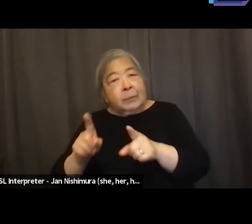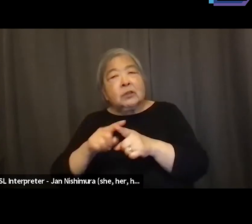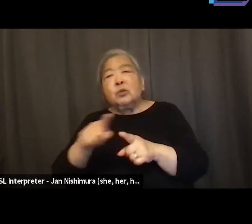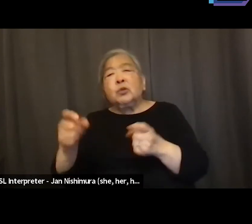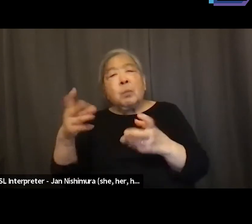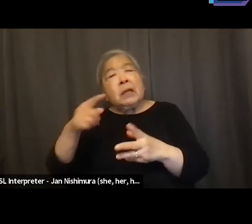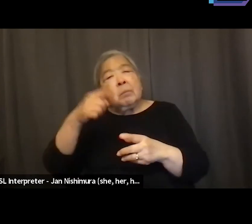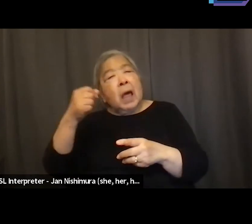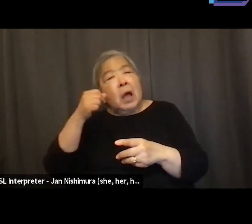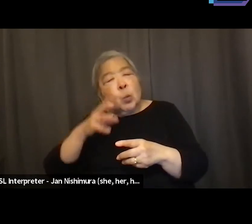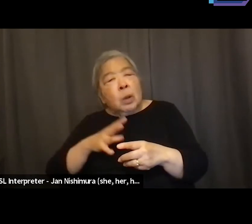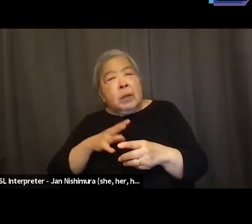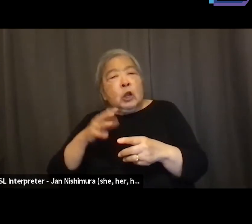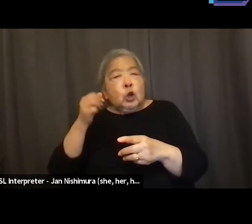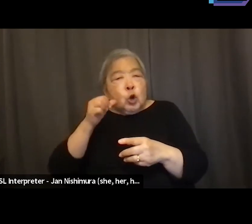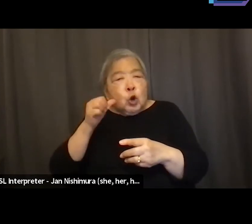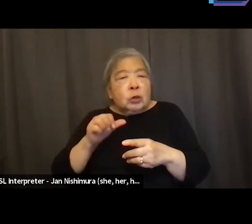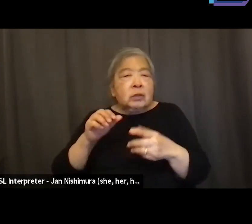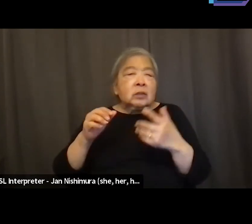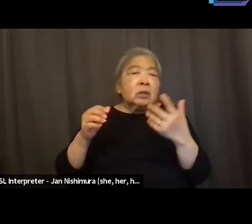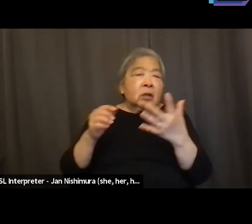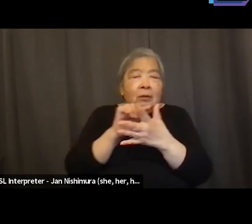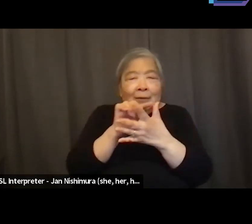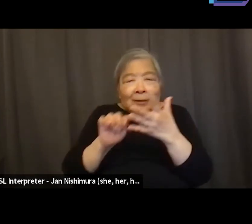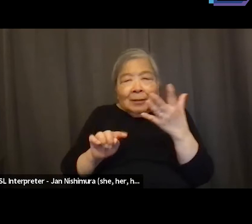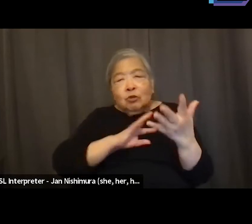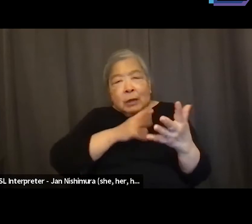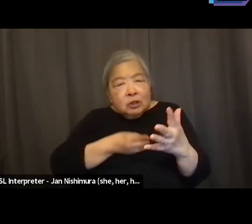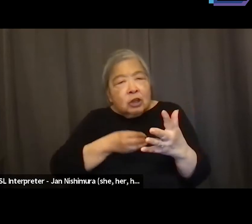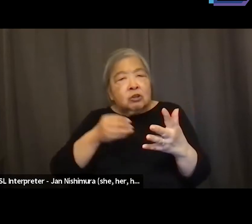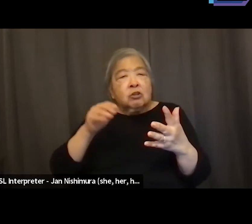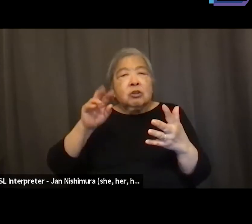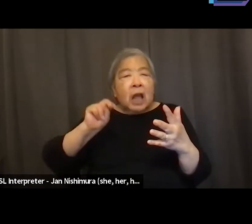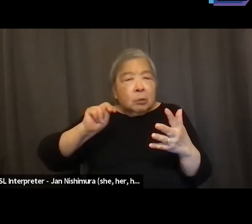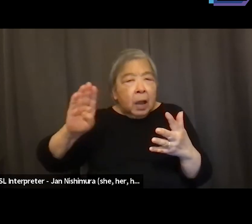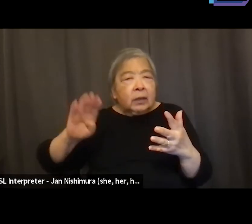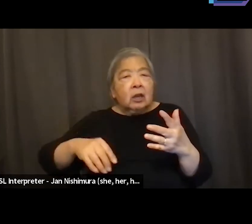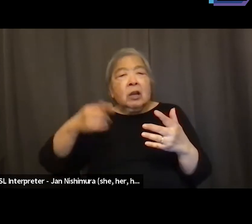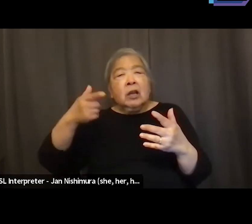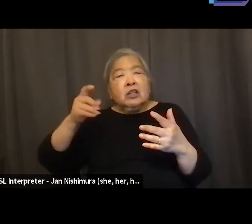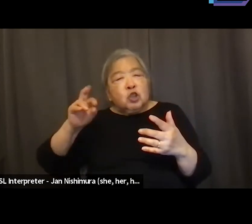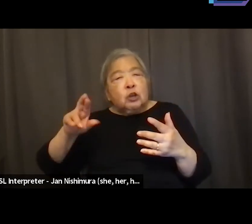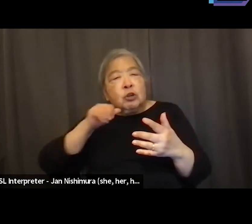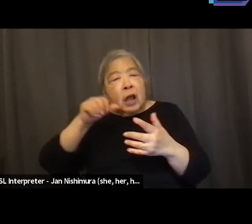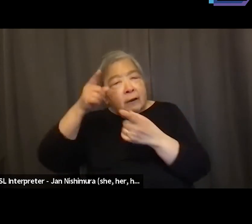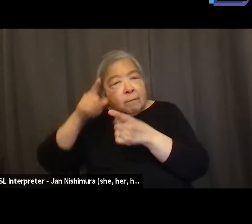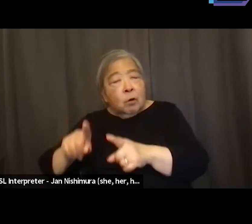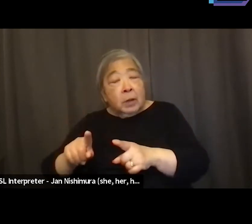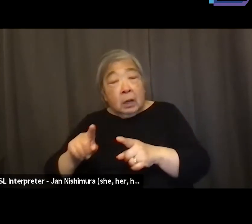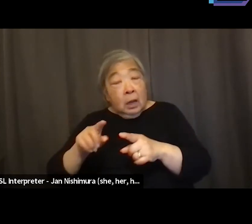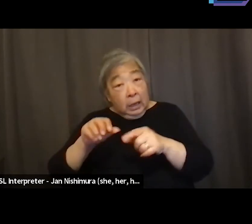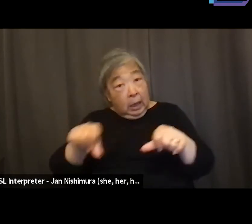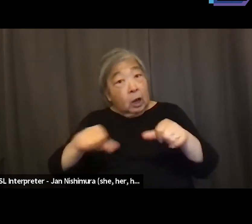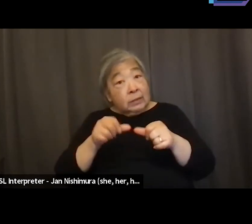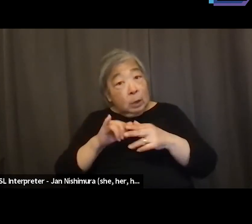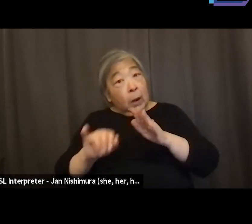girls, gender nonconforming, gender expansive, and agender people within the home space and spaces we identify as home. So not